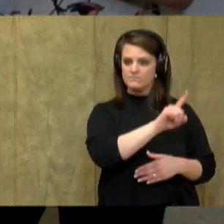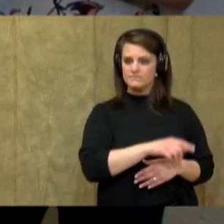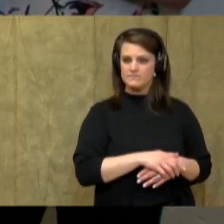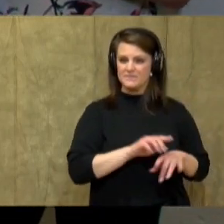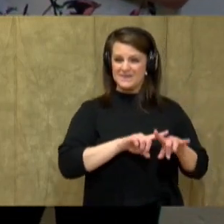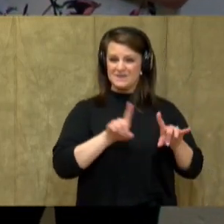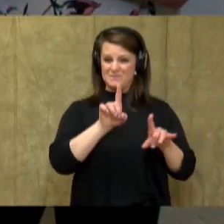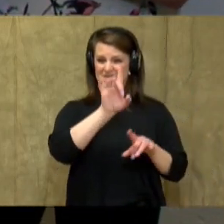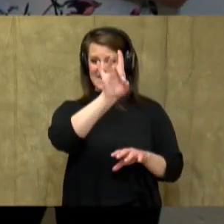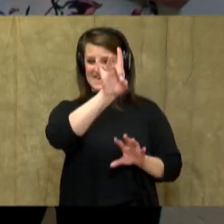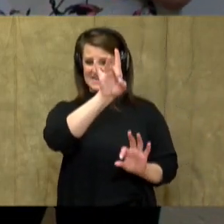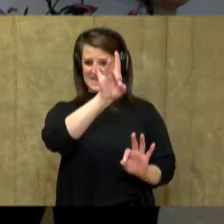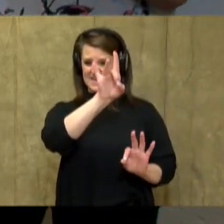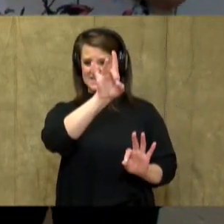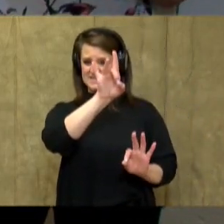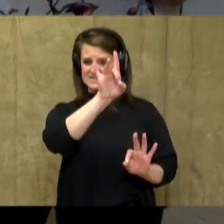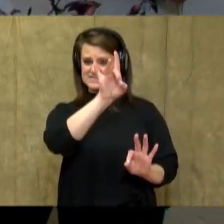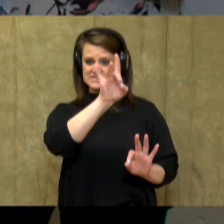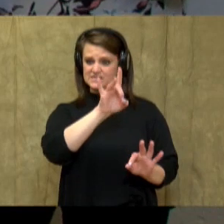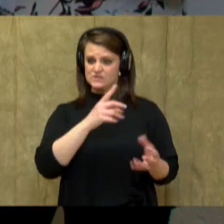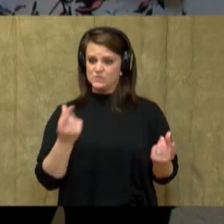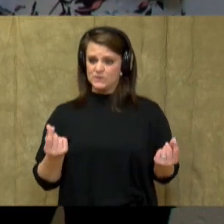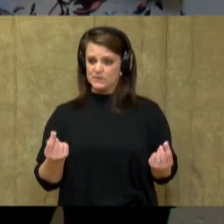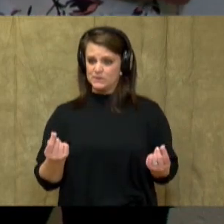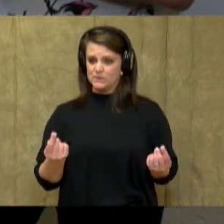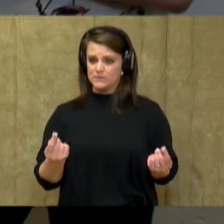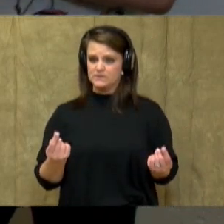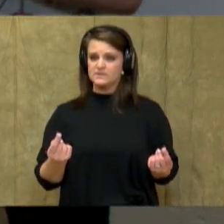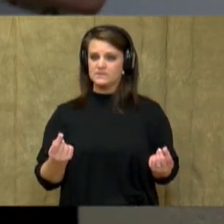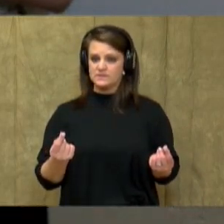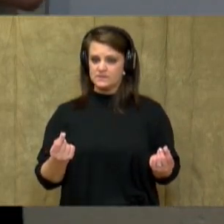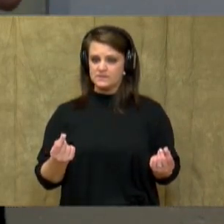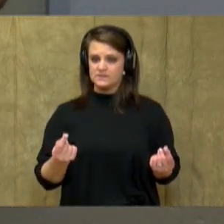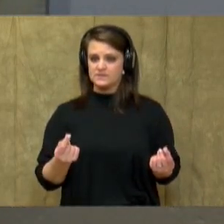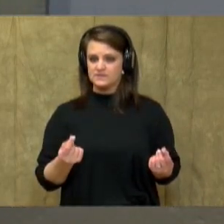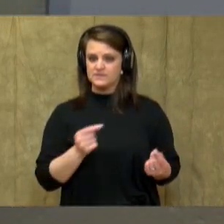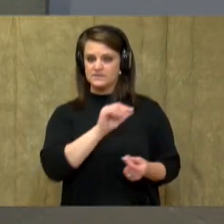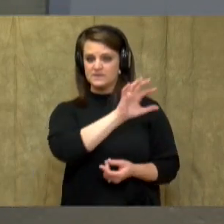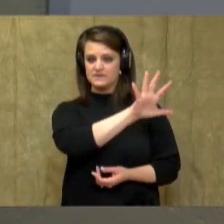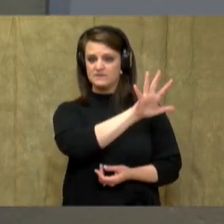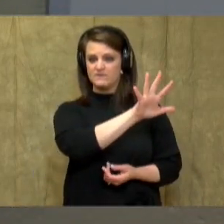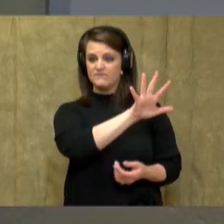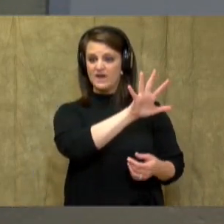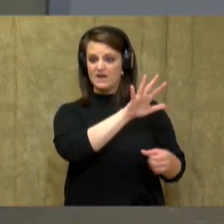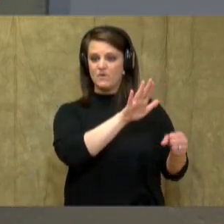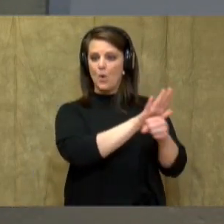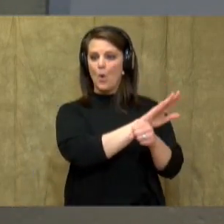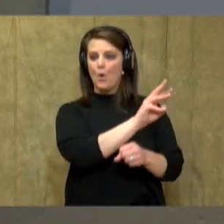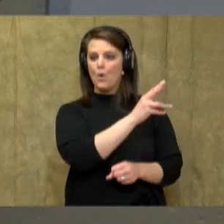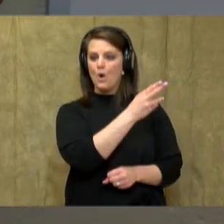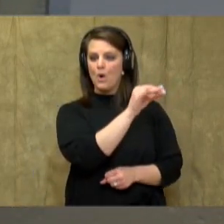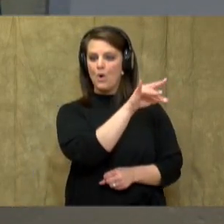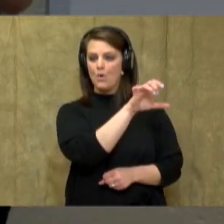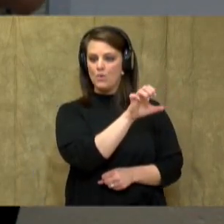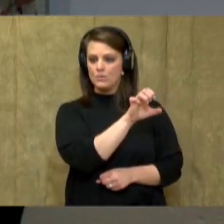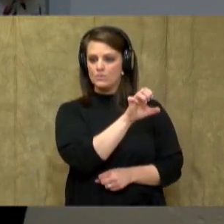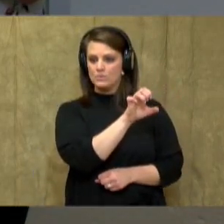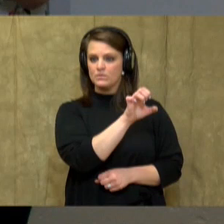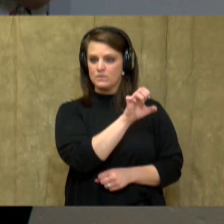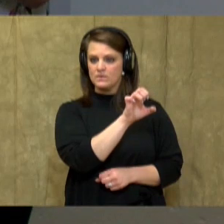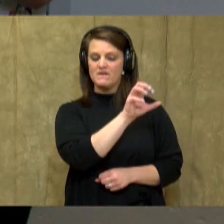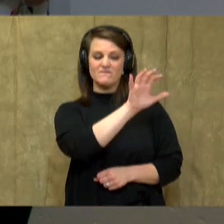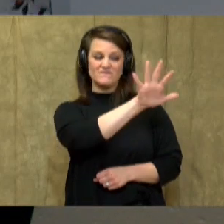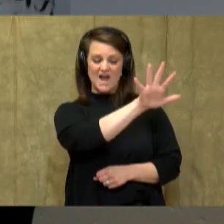away from 8/10. So what do? I have 5 holes here. That means I have